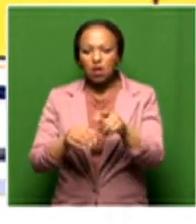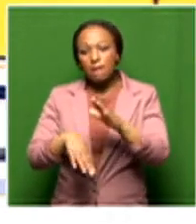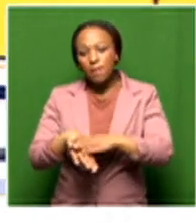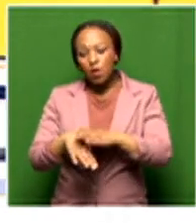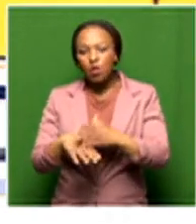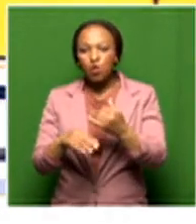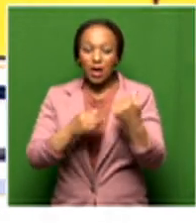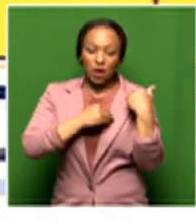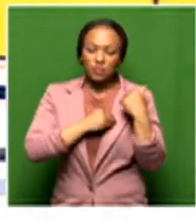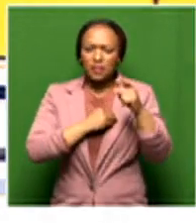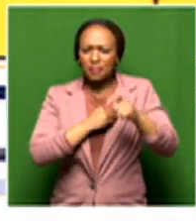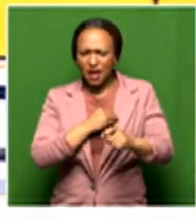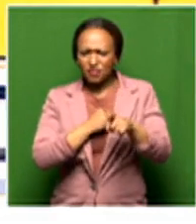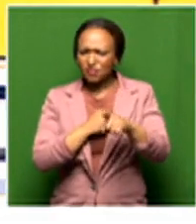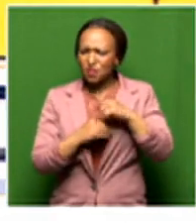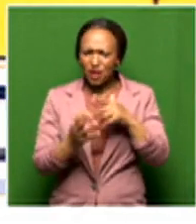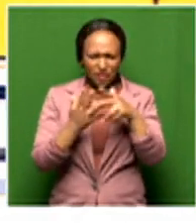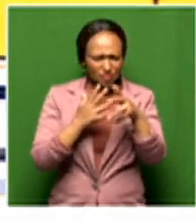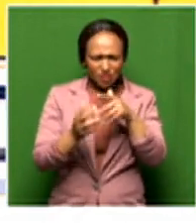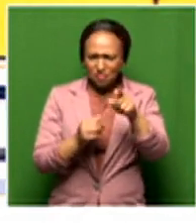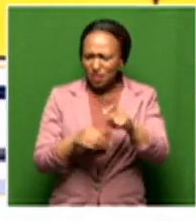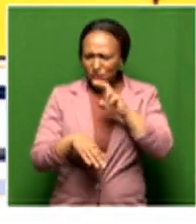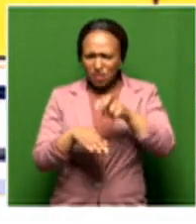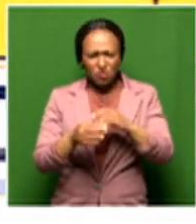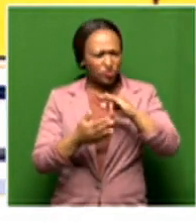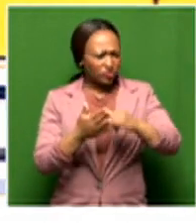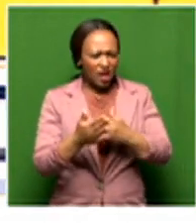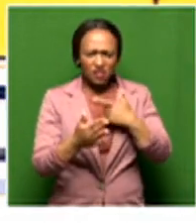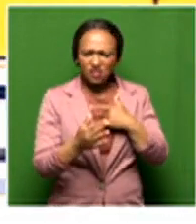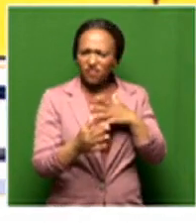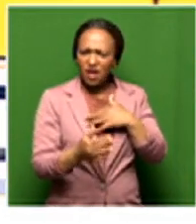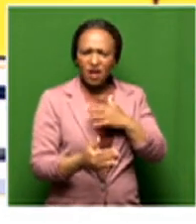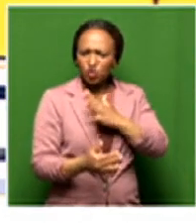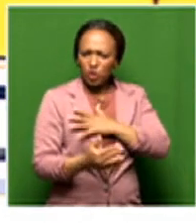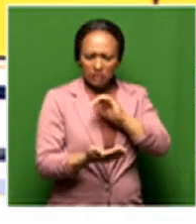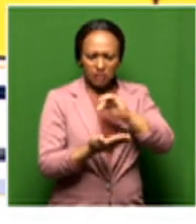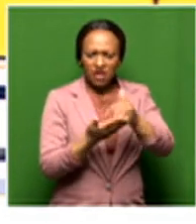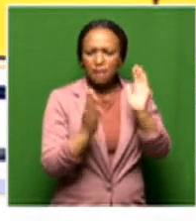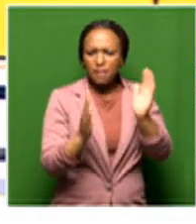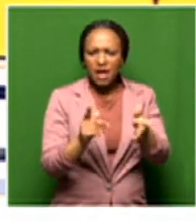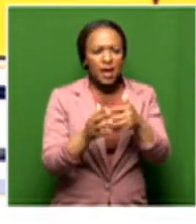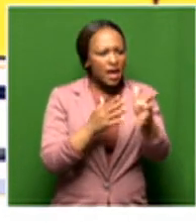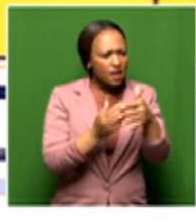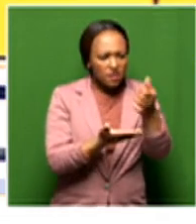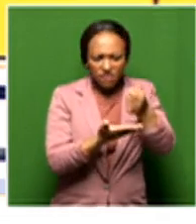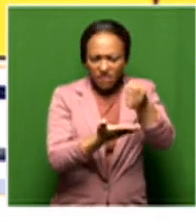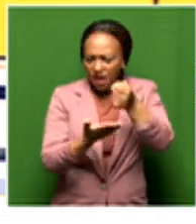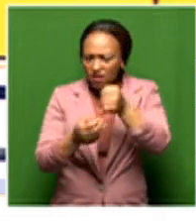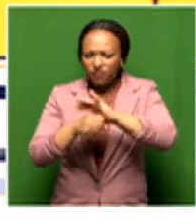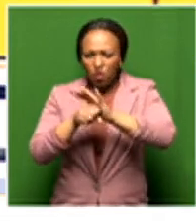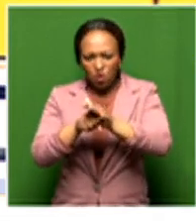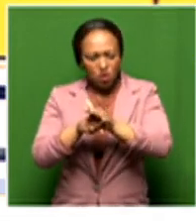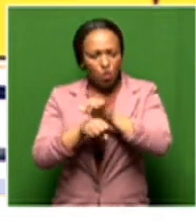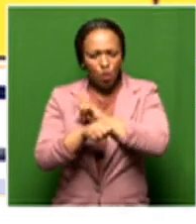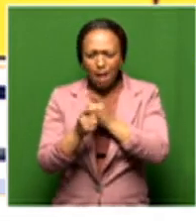much more accountability and transparency needed, not just with the Solidarity Fund, but all the funding around COVID-19. A lot